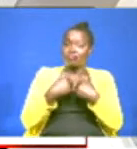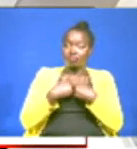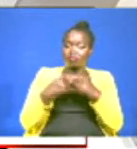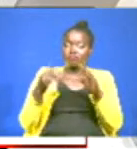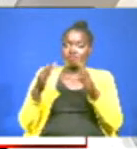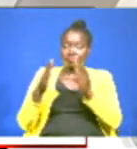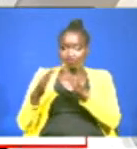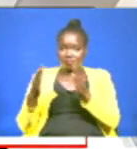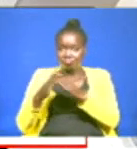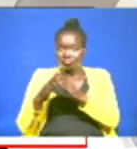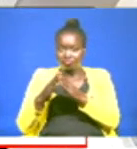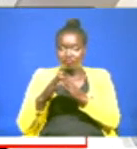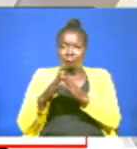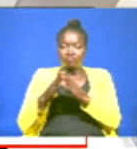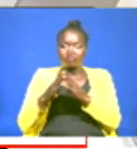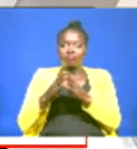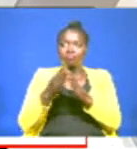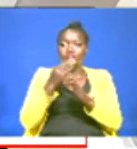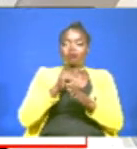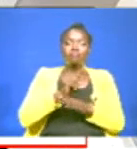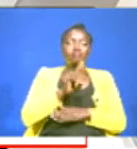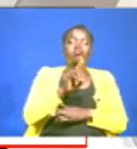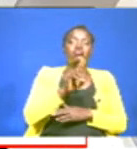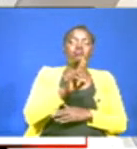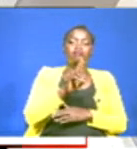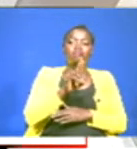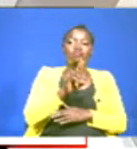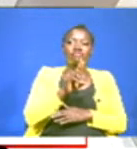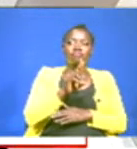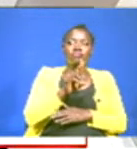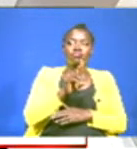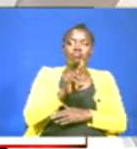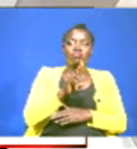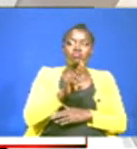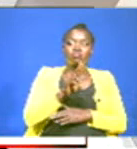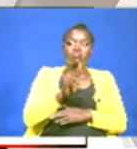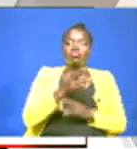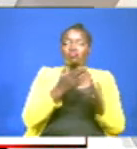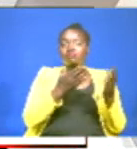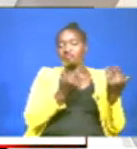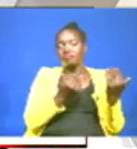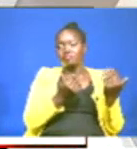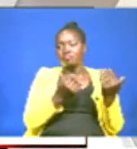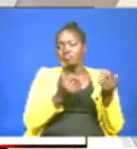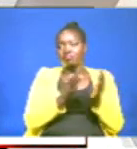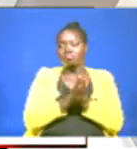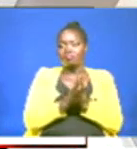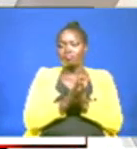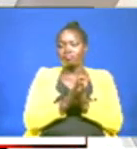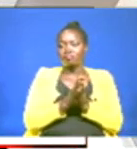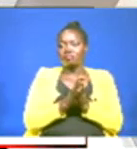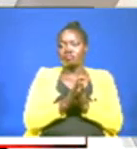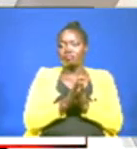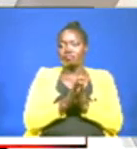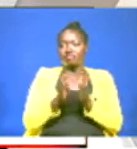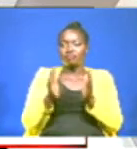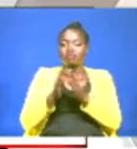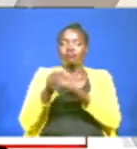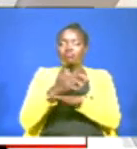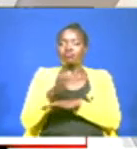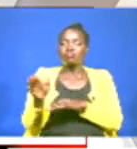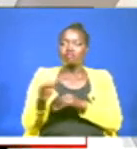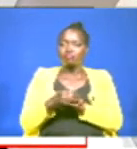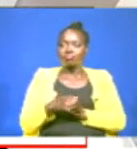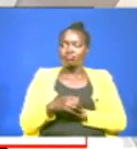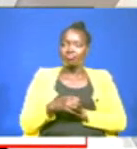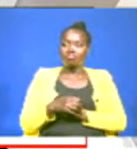playing Newcastle. Manchester United will be playing Bournemouth. I hope Newcastle beat Arsenal. Arsenal, really? But that